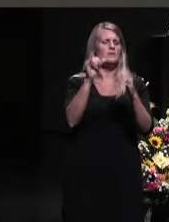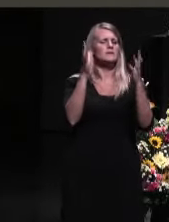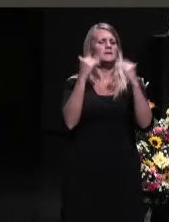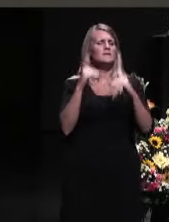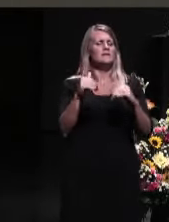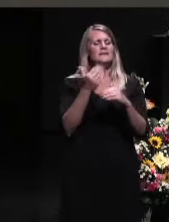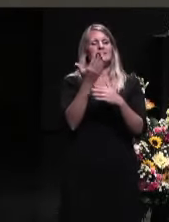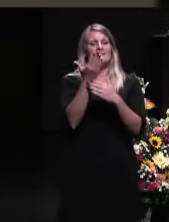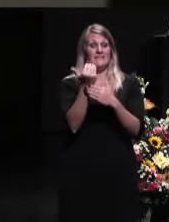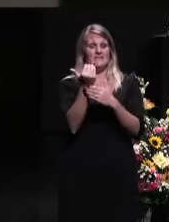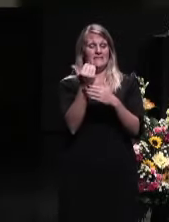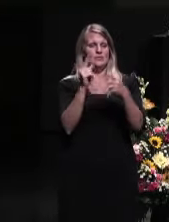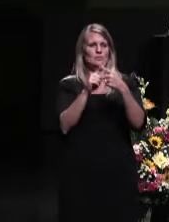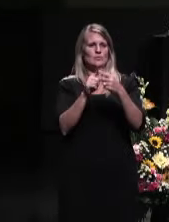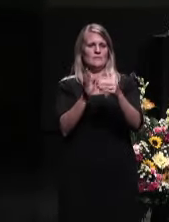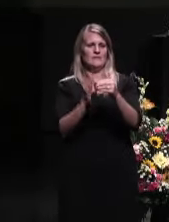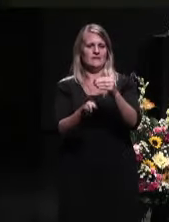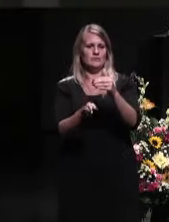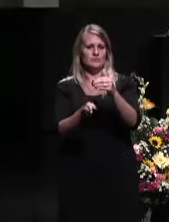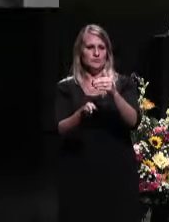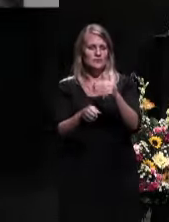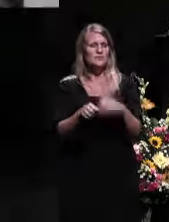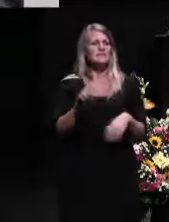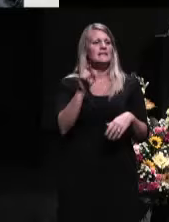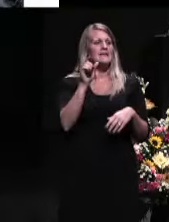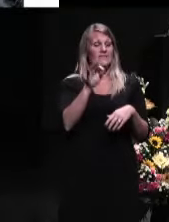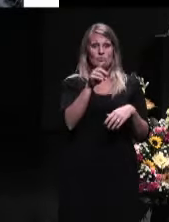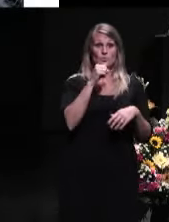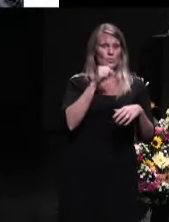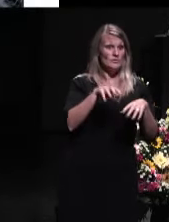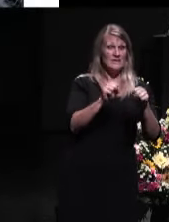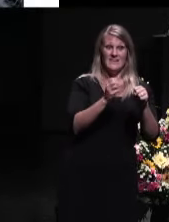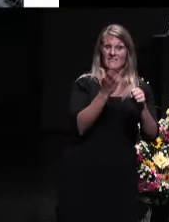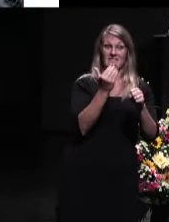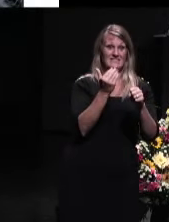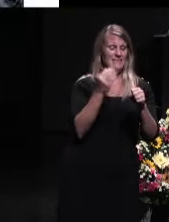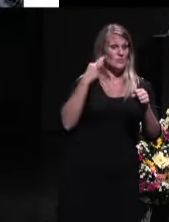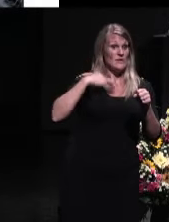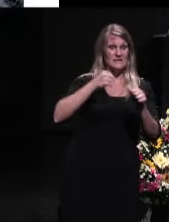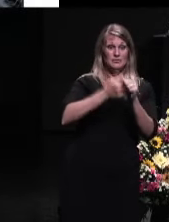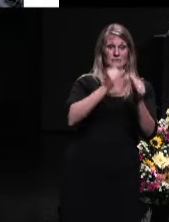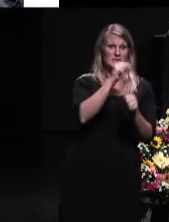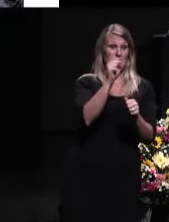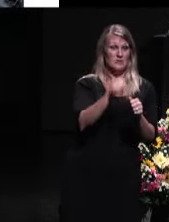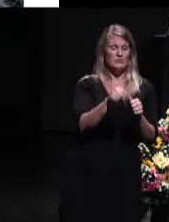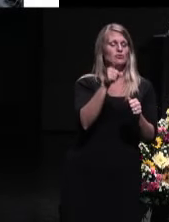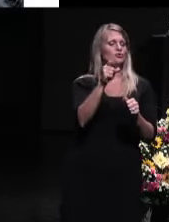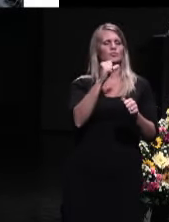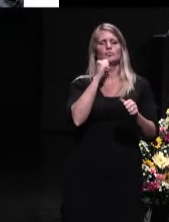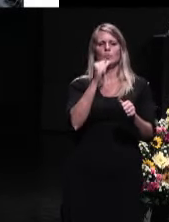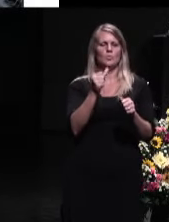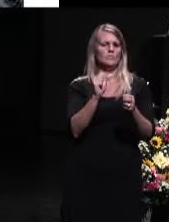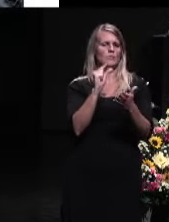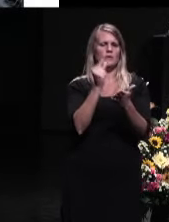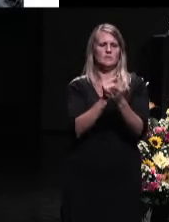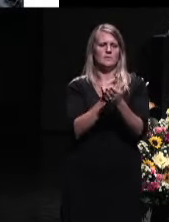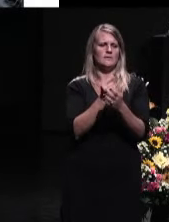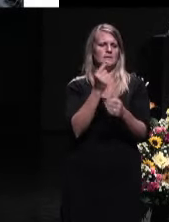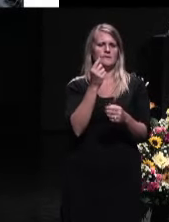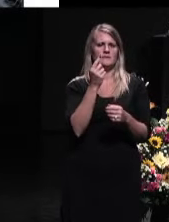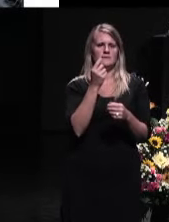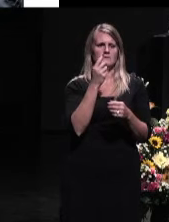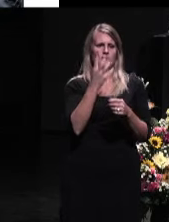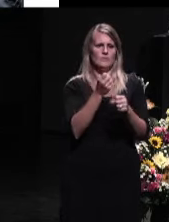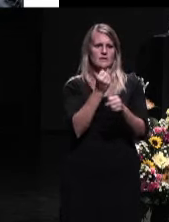finish. We know that if you don't take 15 credits per semester, you're not going to get through in 4 years unless you have time for winterum or